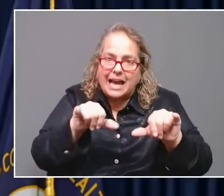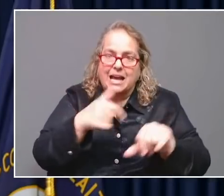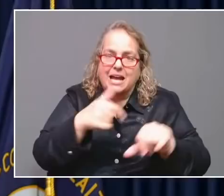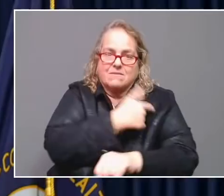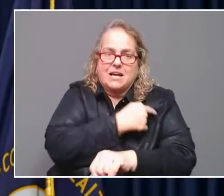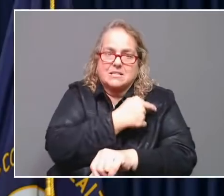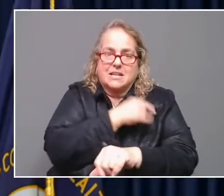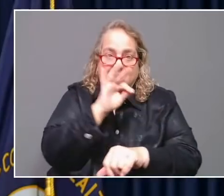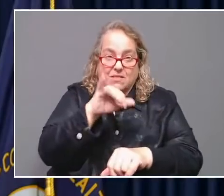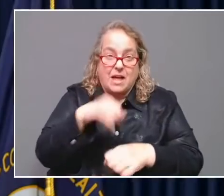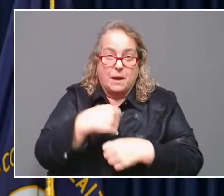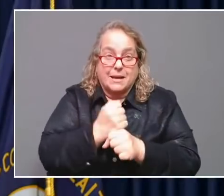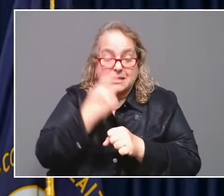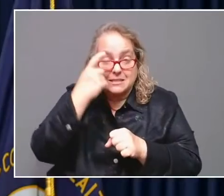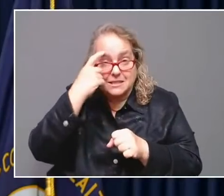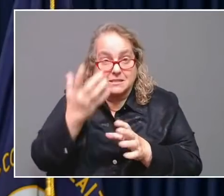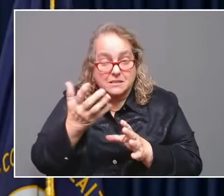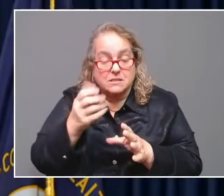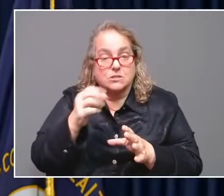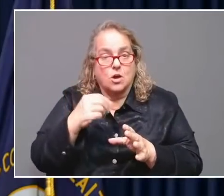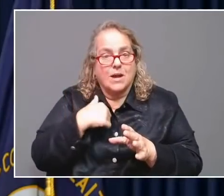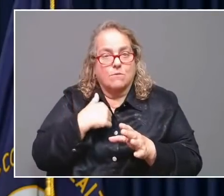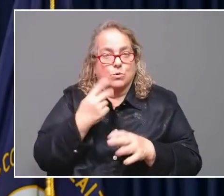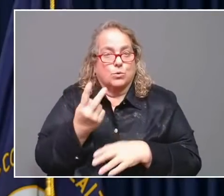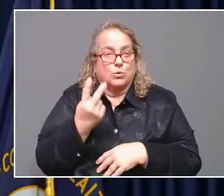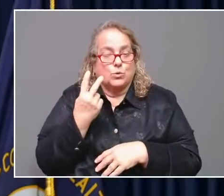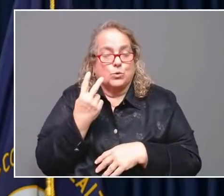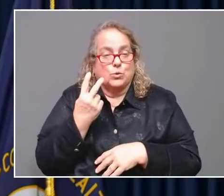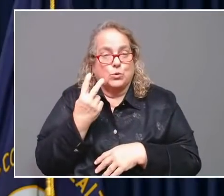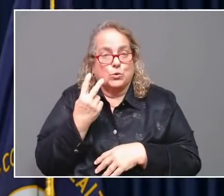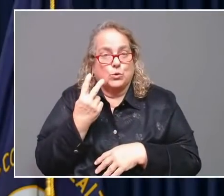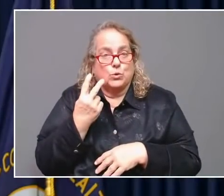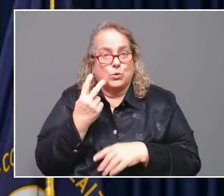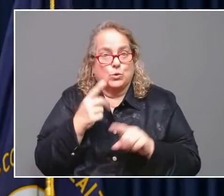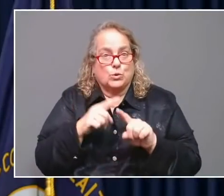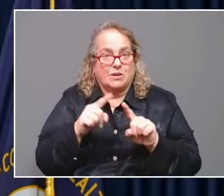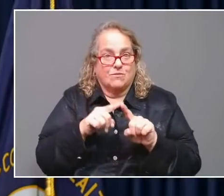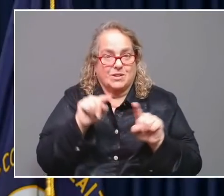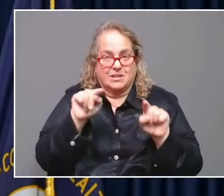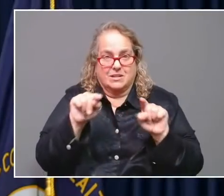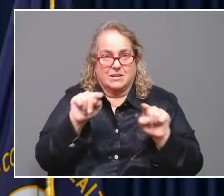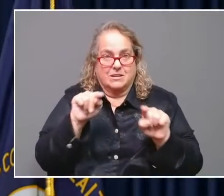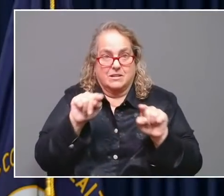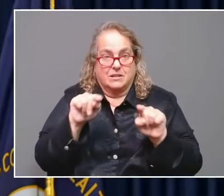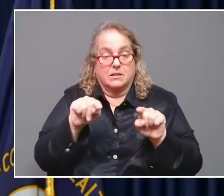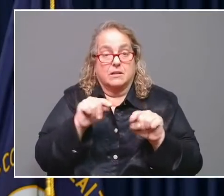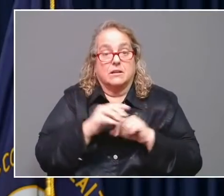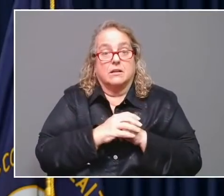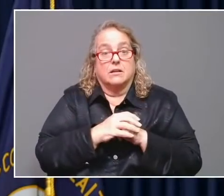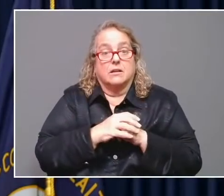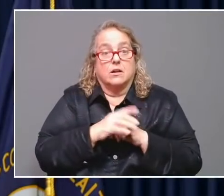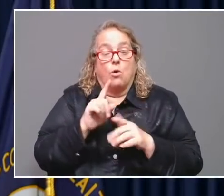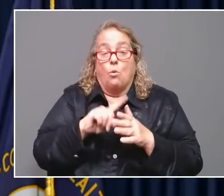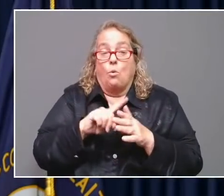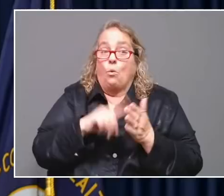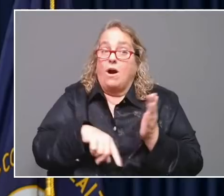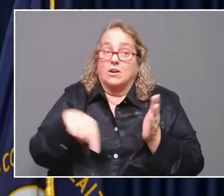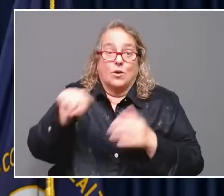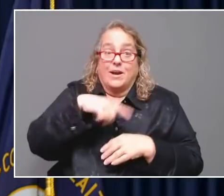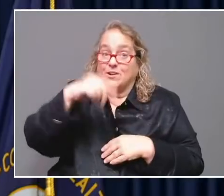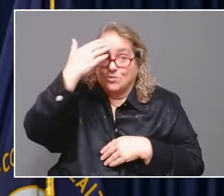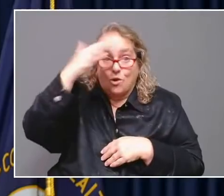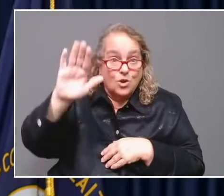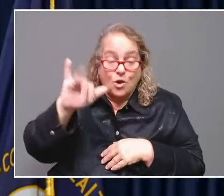makes sense. So we've got those two levers that are there. What none of us know is